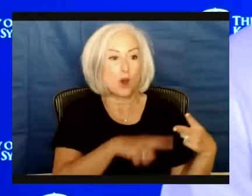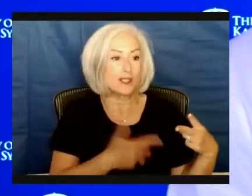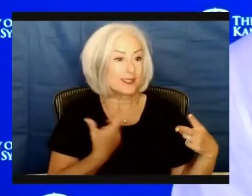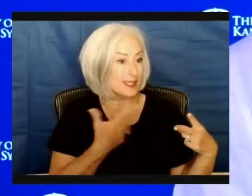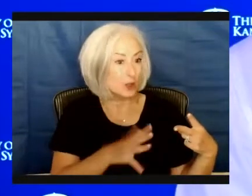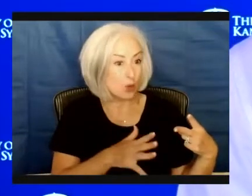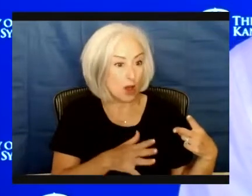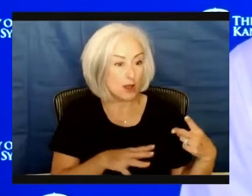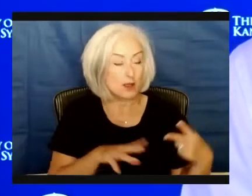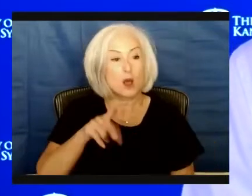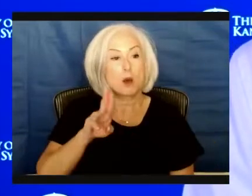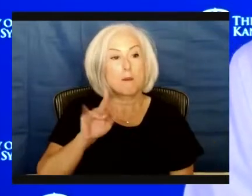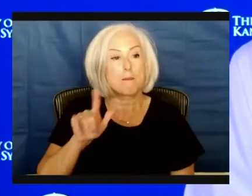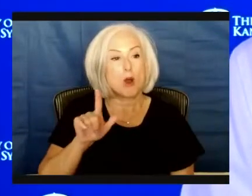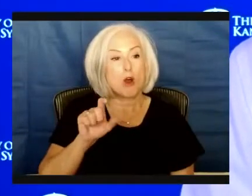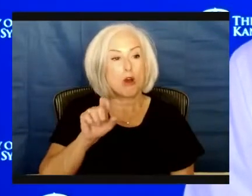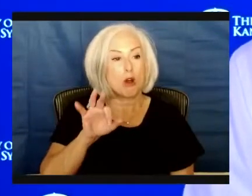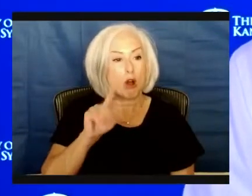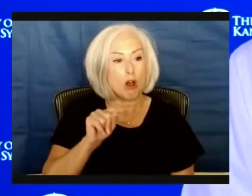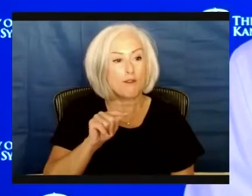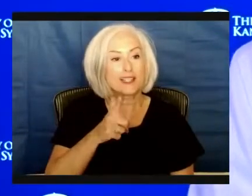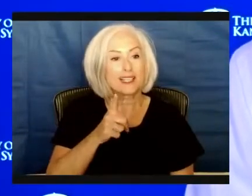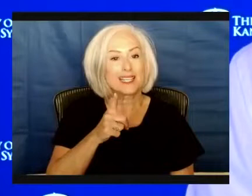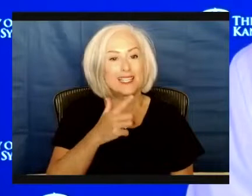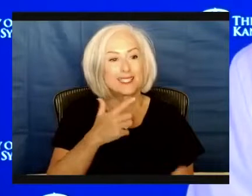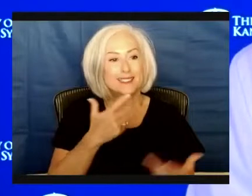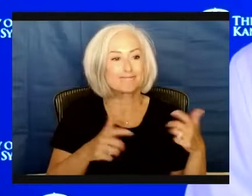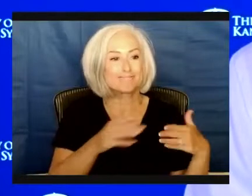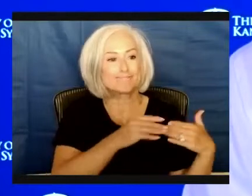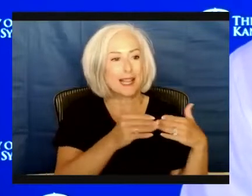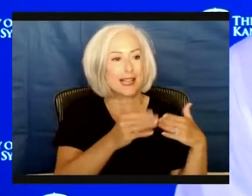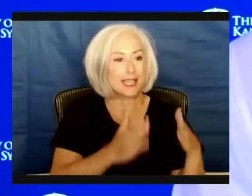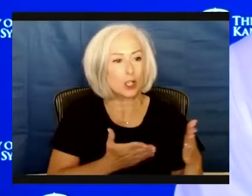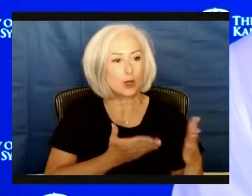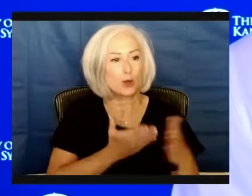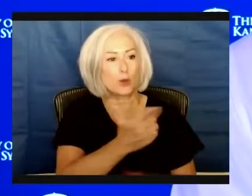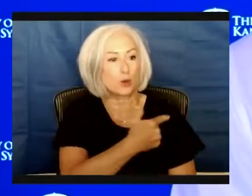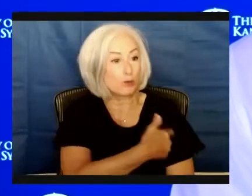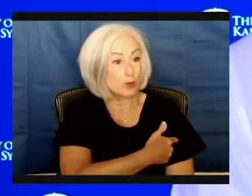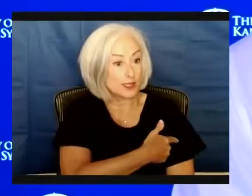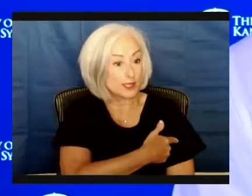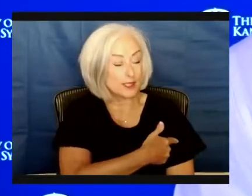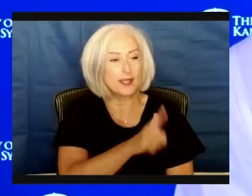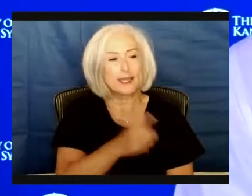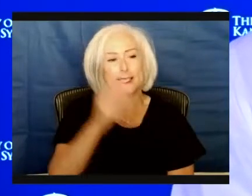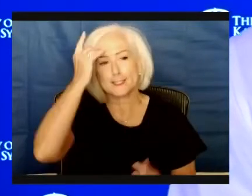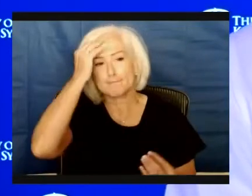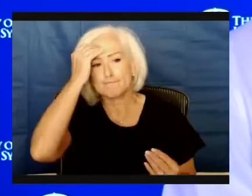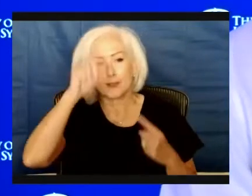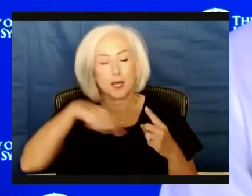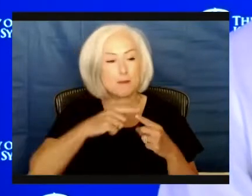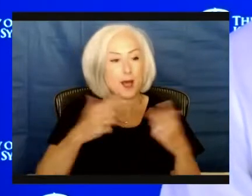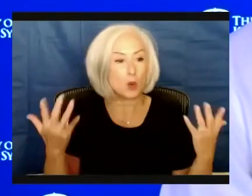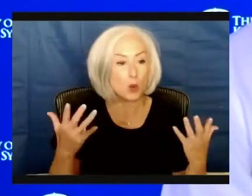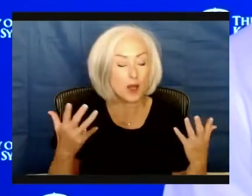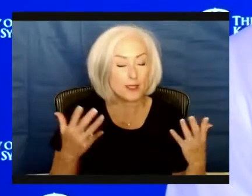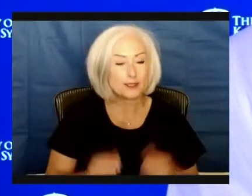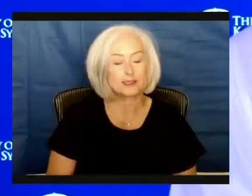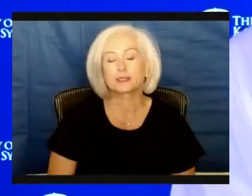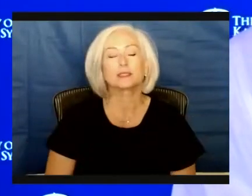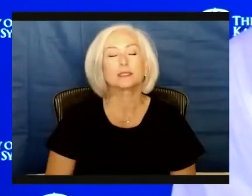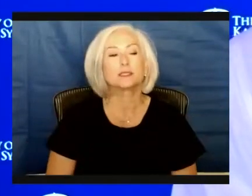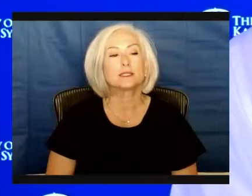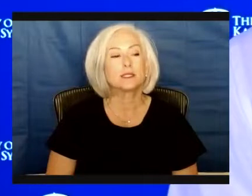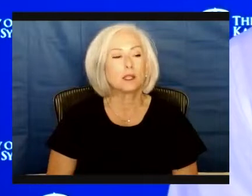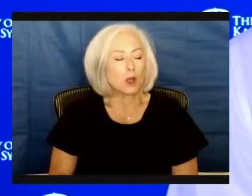leaders and has been in the vaccine. And I think, he brings up a good question, and things that I thought about as well is, what do we have and